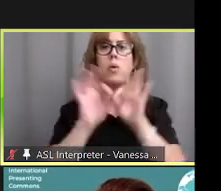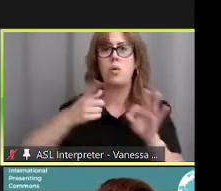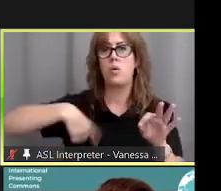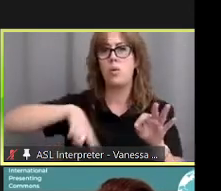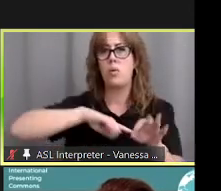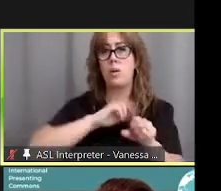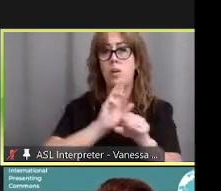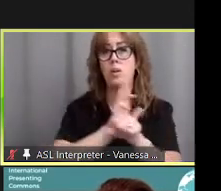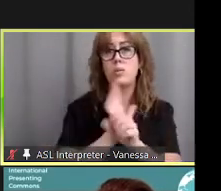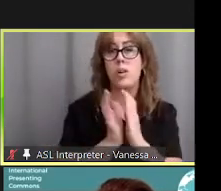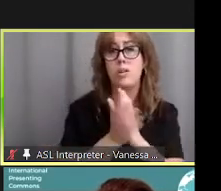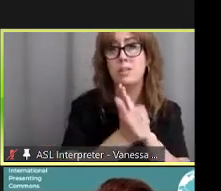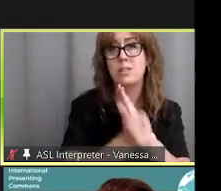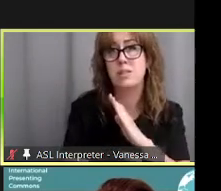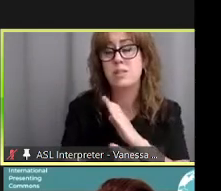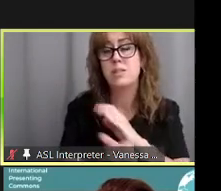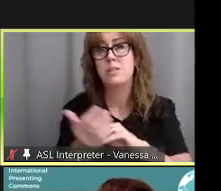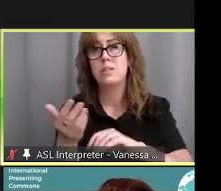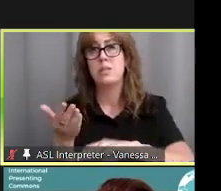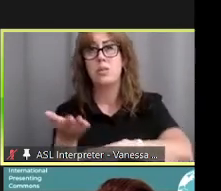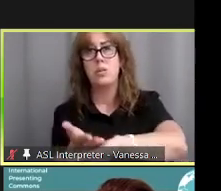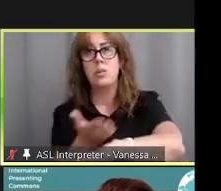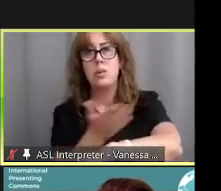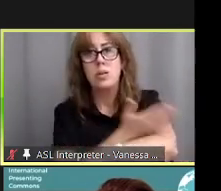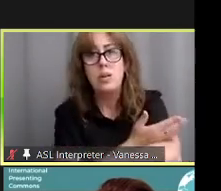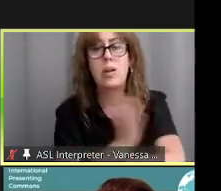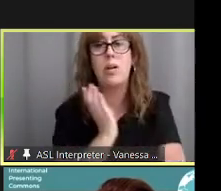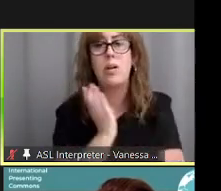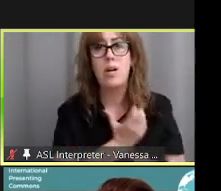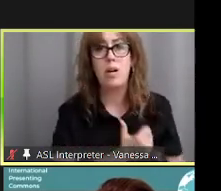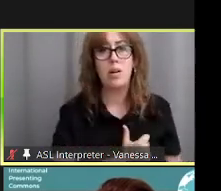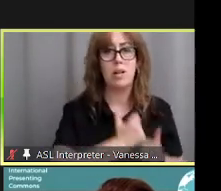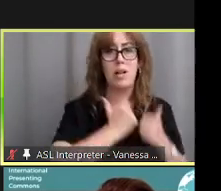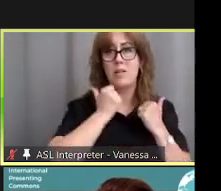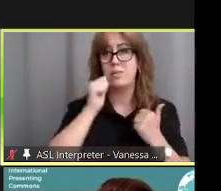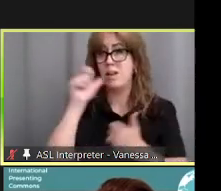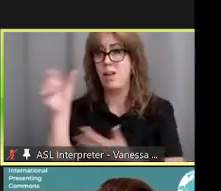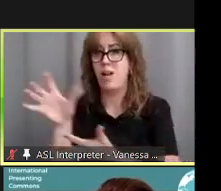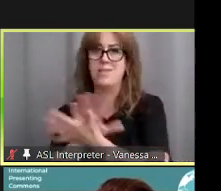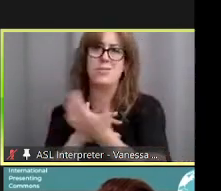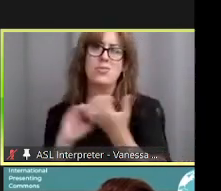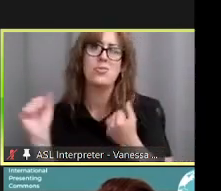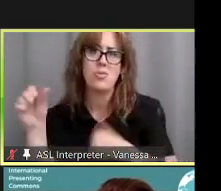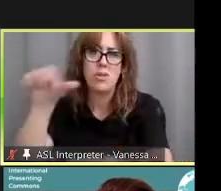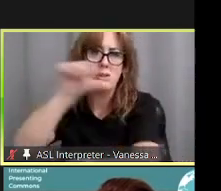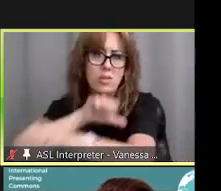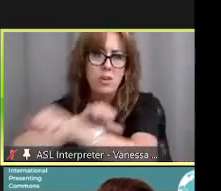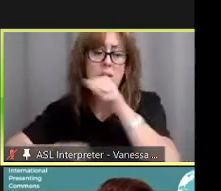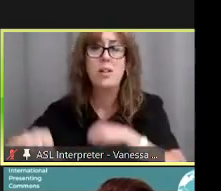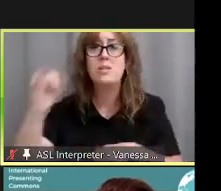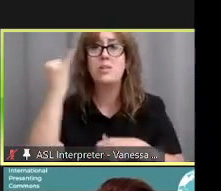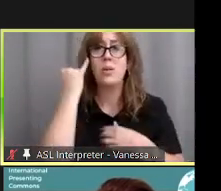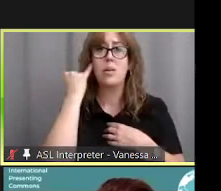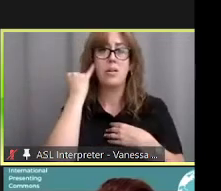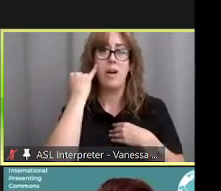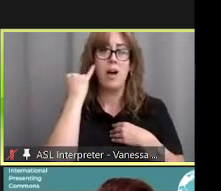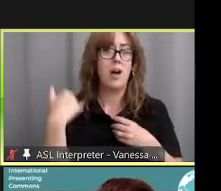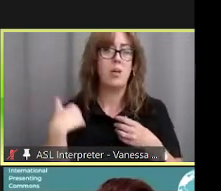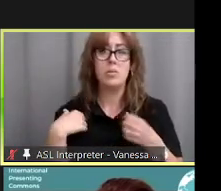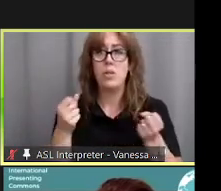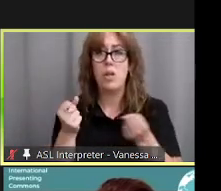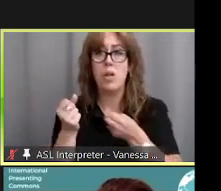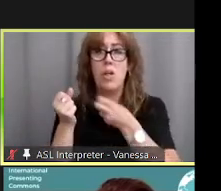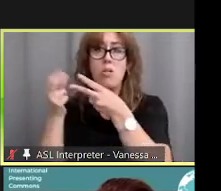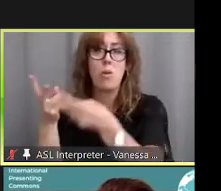Because I know that I'll be useless if I was, you know, thrown in jail or killed. I won't help